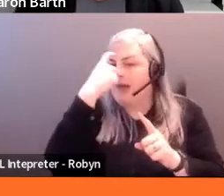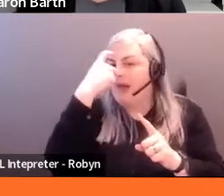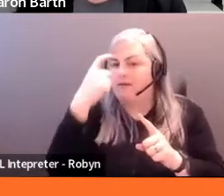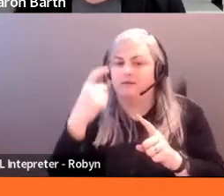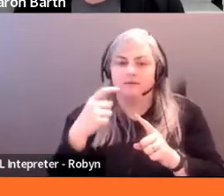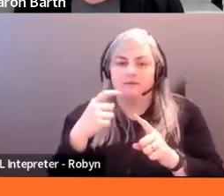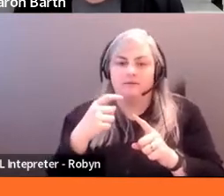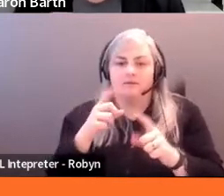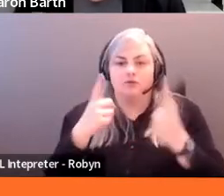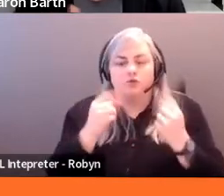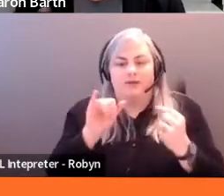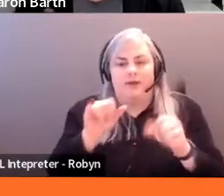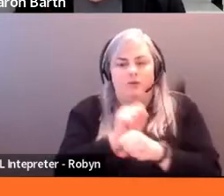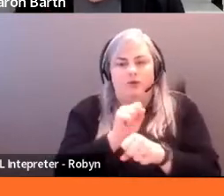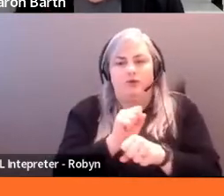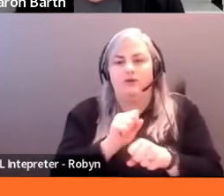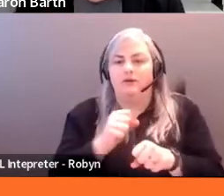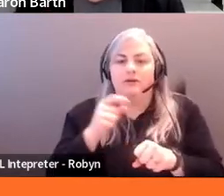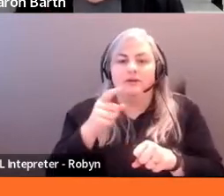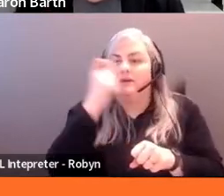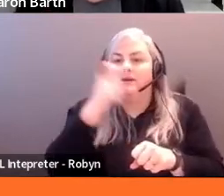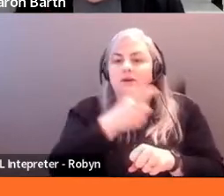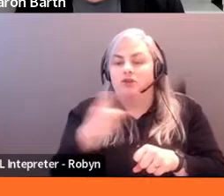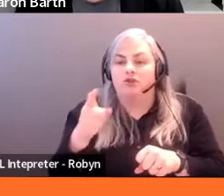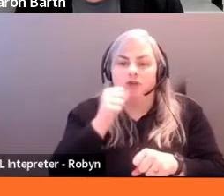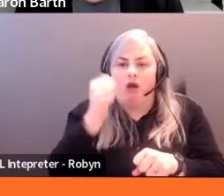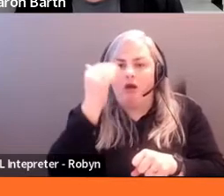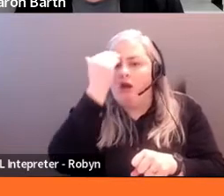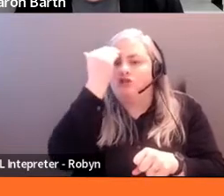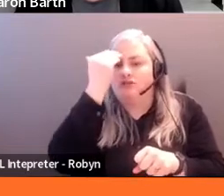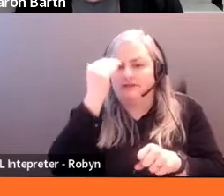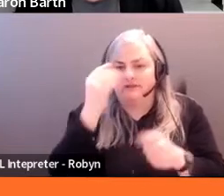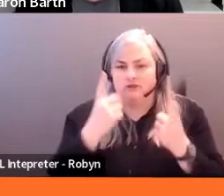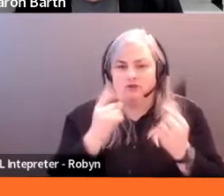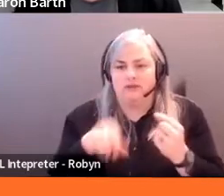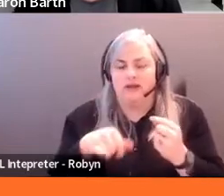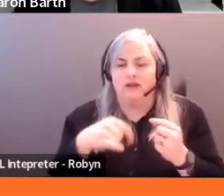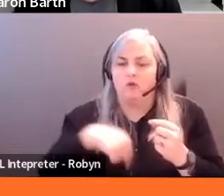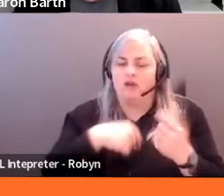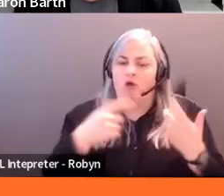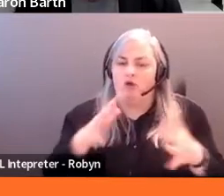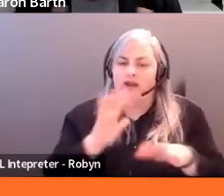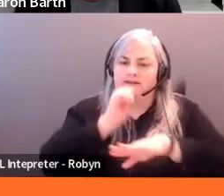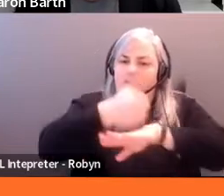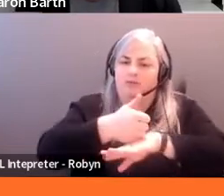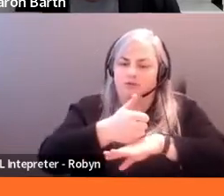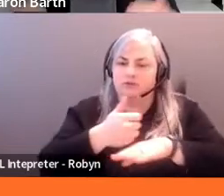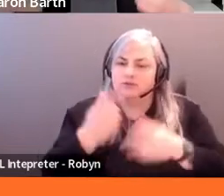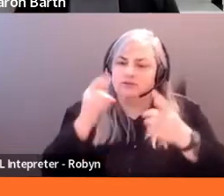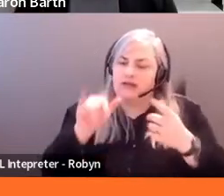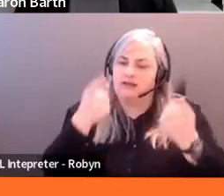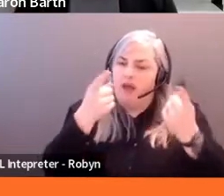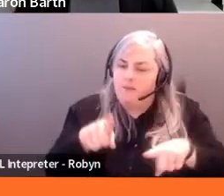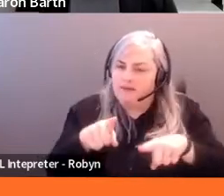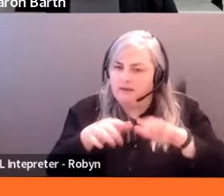doing this work, because you're not consciously doing it. That's what we've already established. It's happening under the